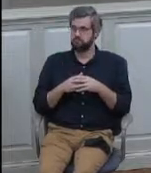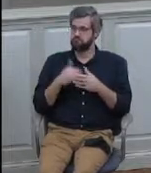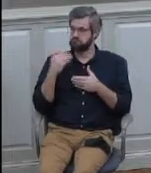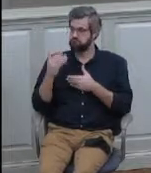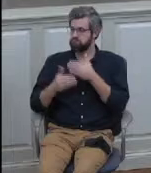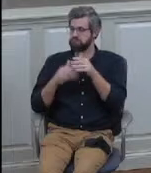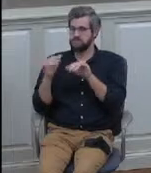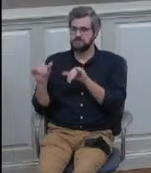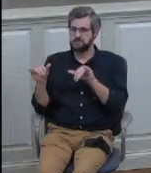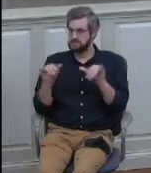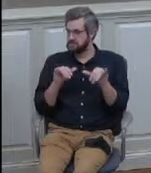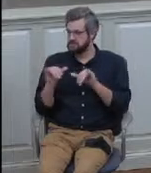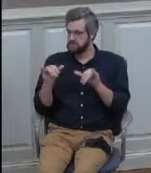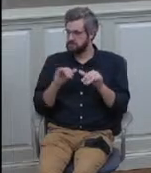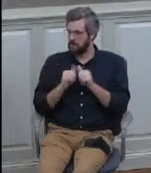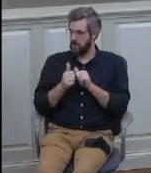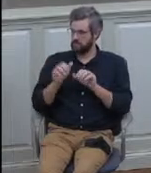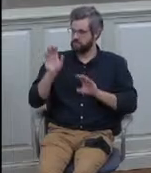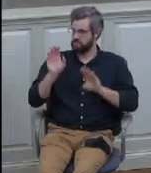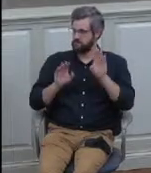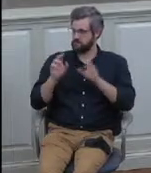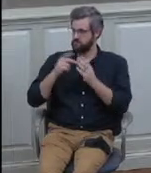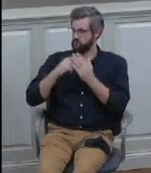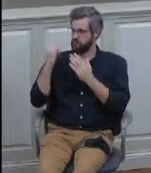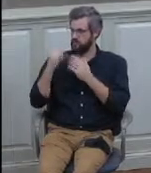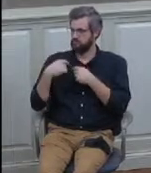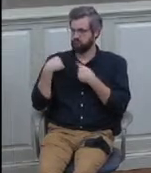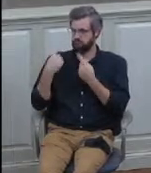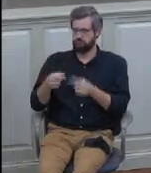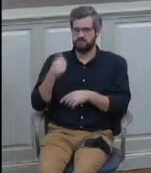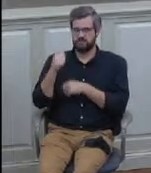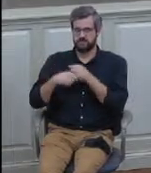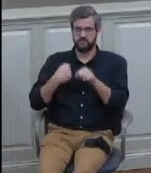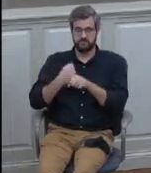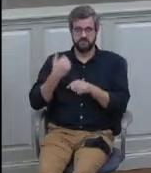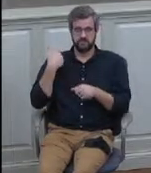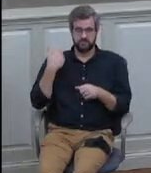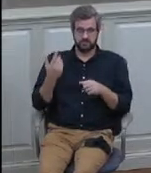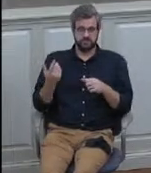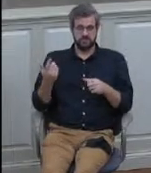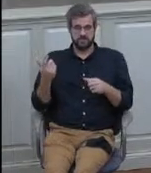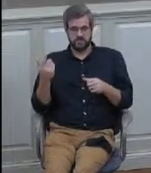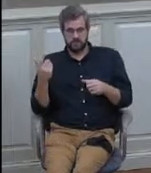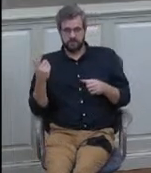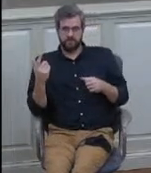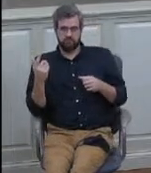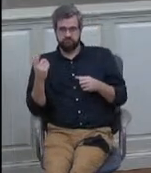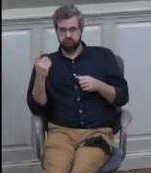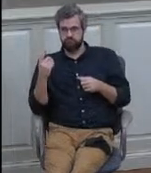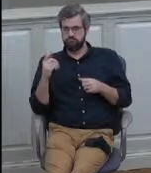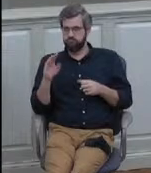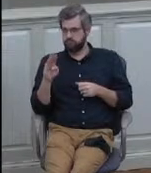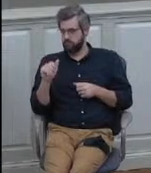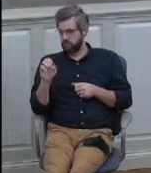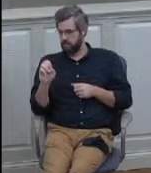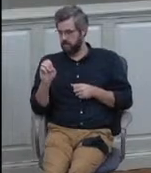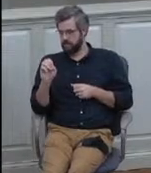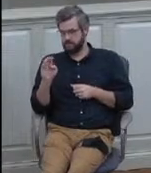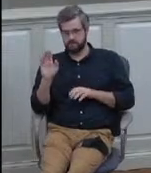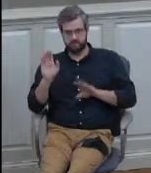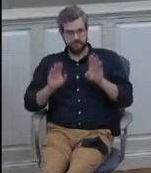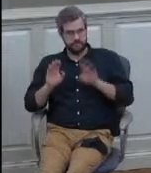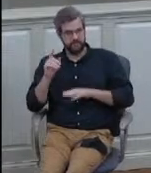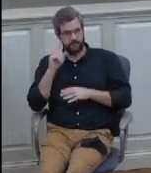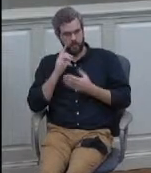the how we bid the project out 10 years ago, which was a base bid for refuse collection and